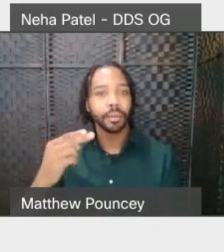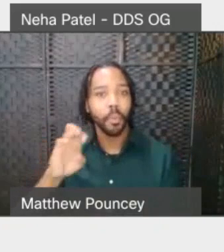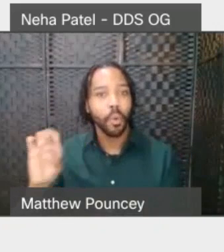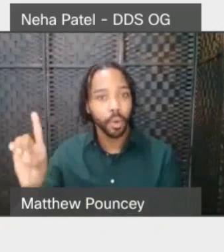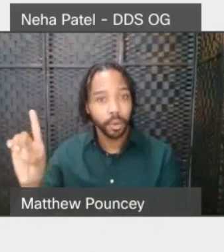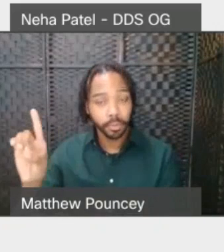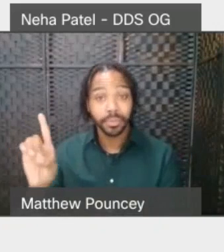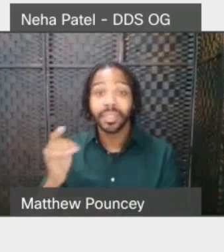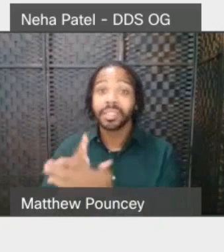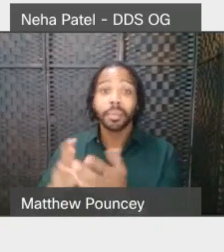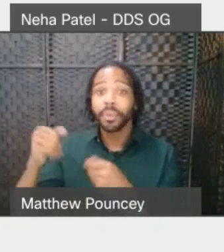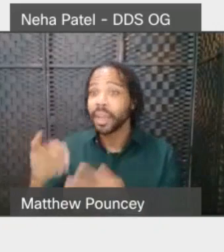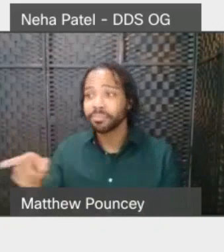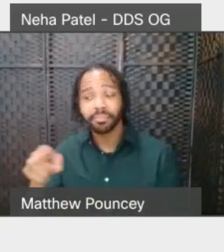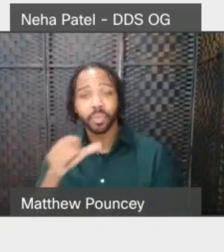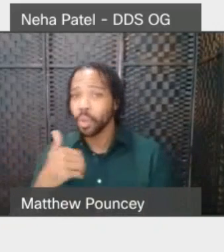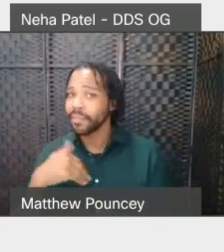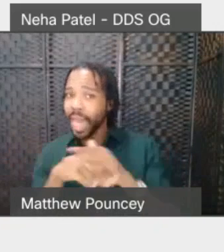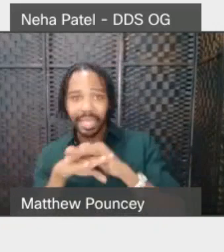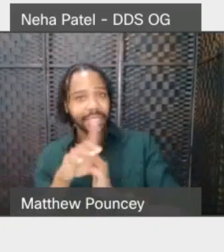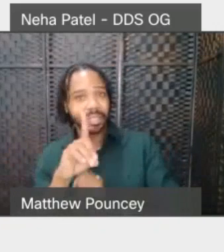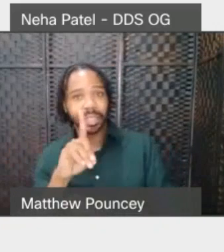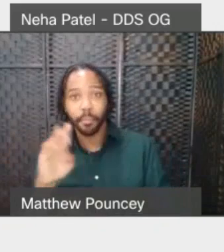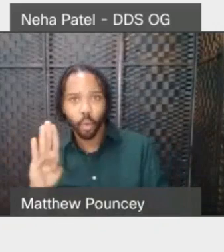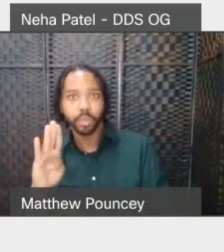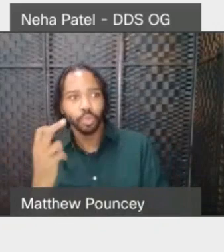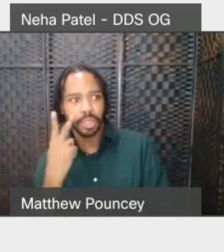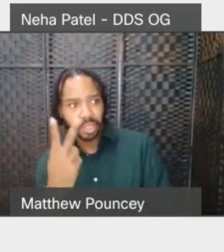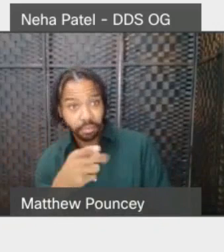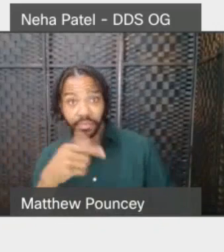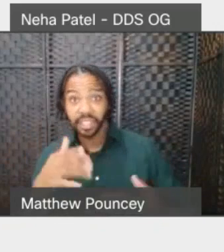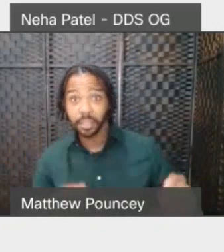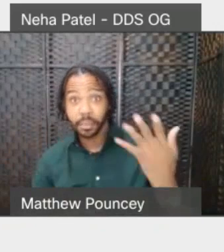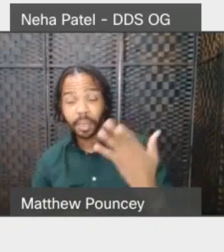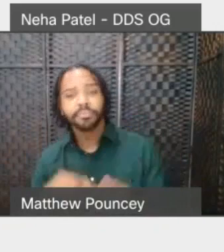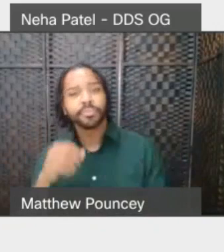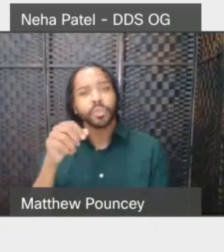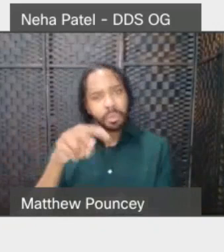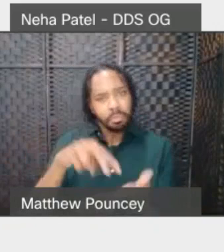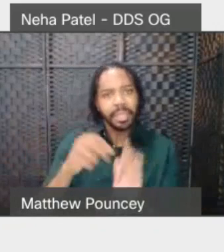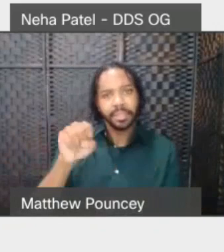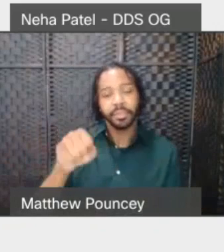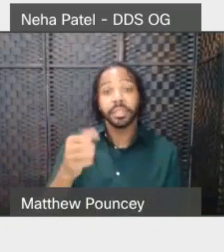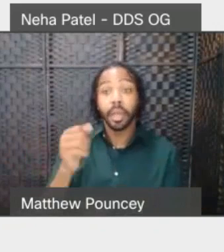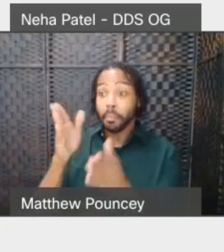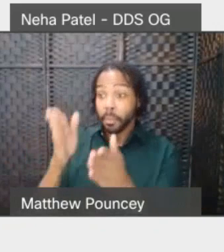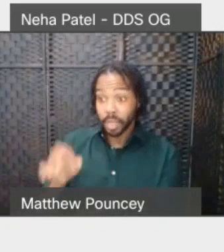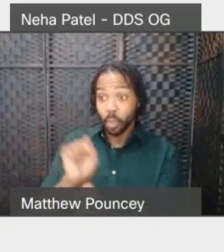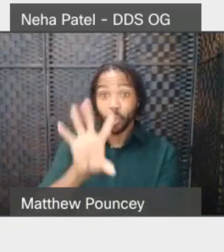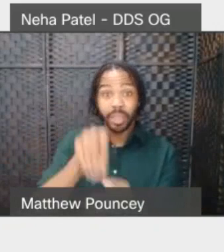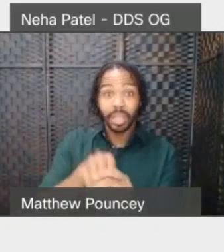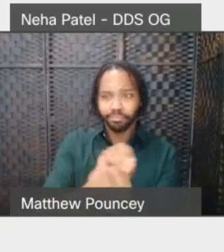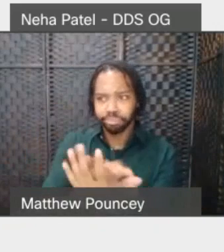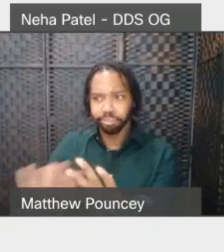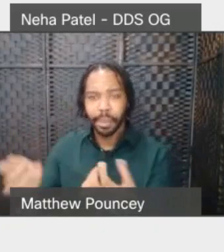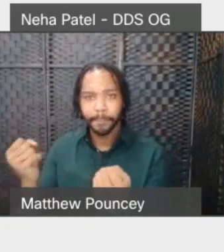to the dashboard to see whether or not this person has done it. Yes, someone who works for several different providers or one will have to submit whatever